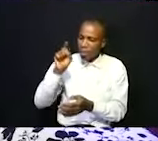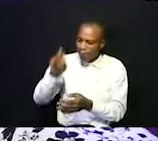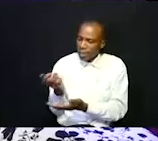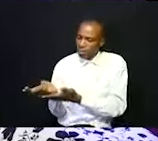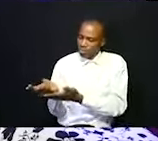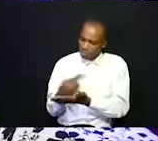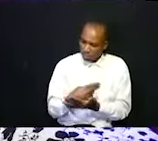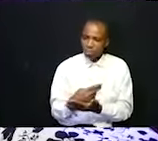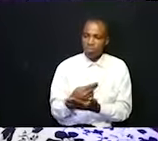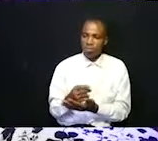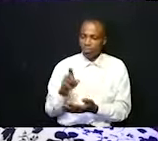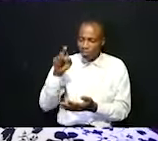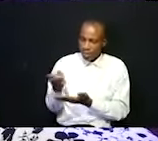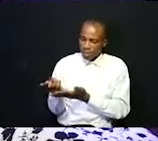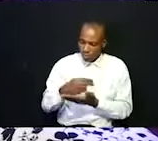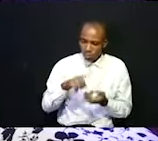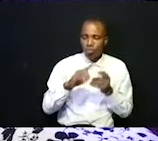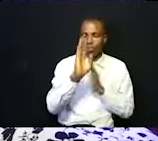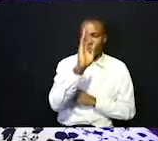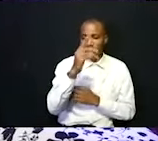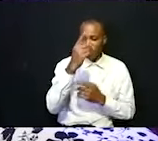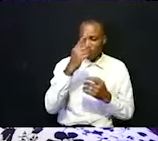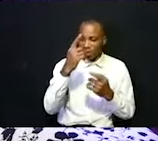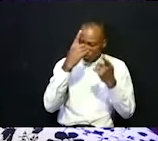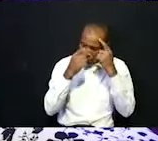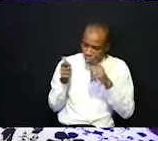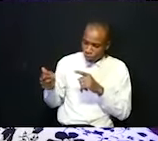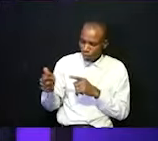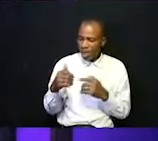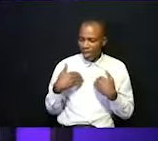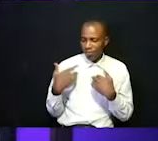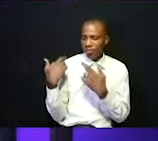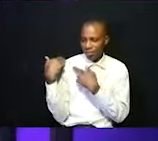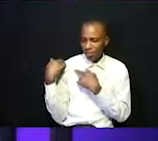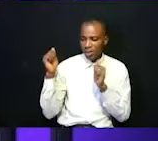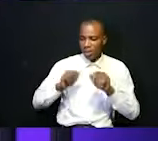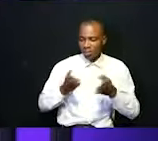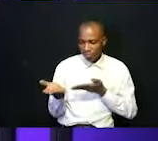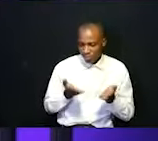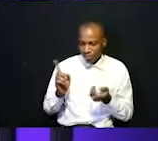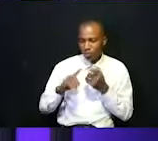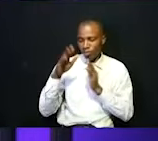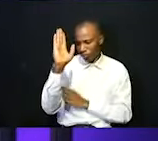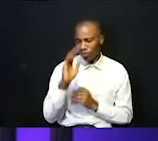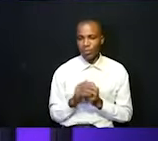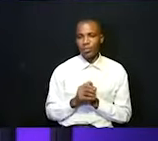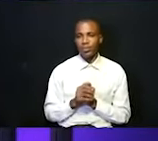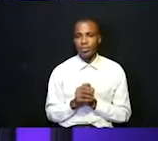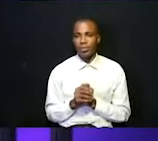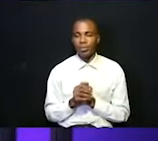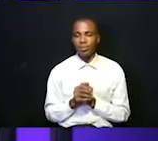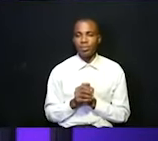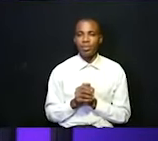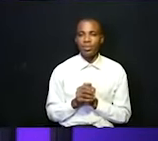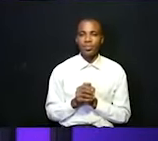that they had to do for God. Na malaki odi for no pese o sign di won ba bio no o ti sumo ese o sum nyankopon ni ayonkofa woni ni won